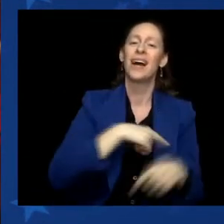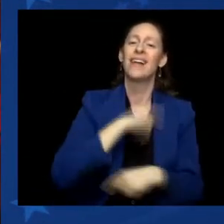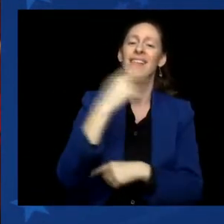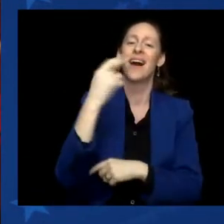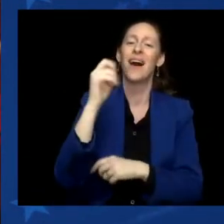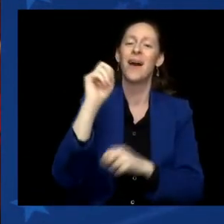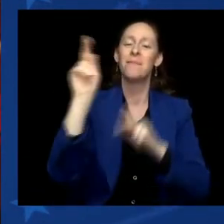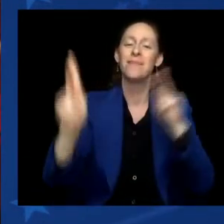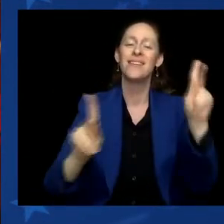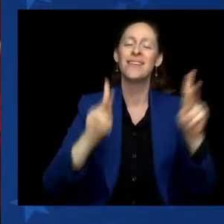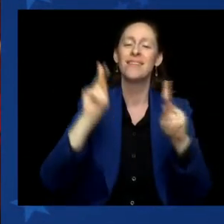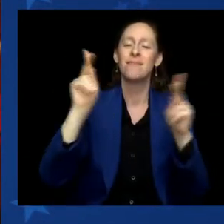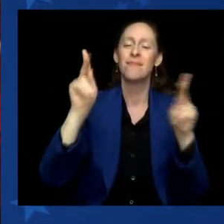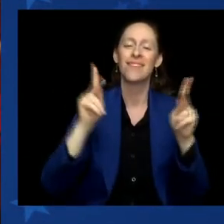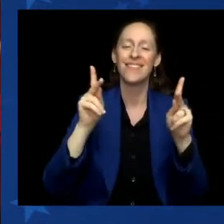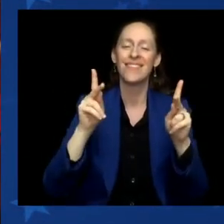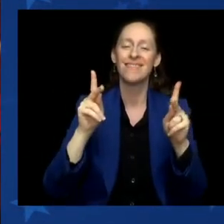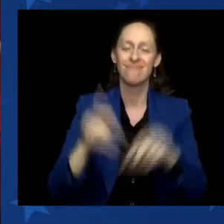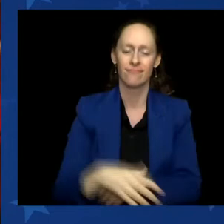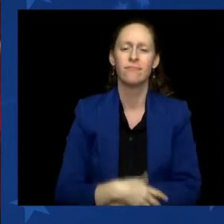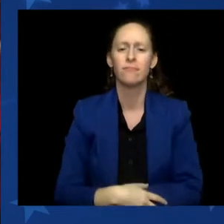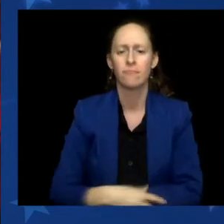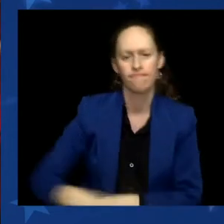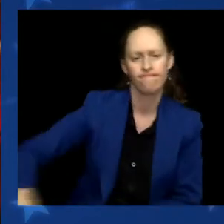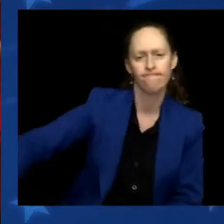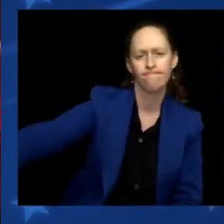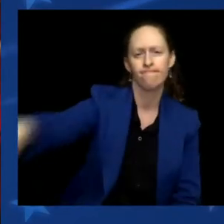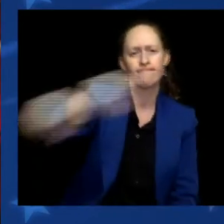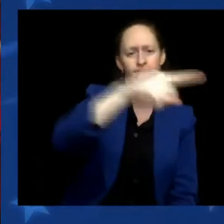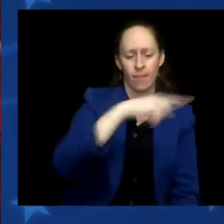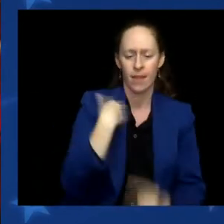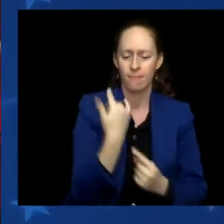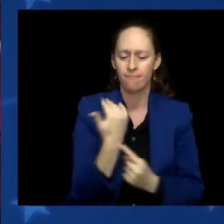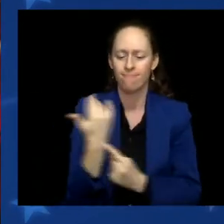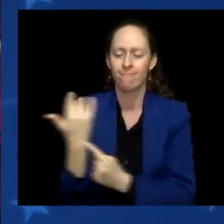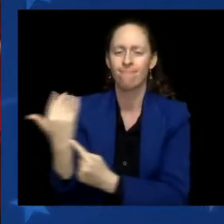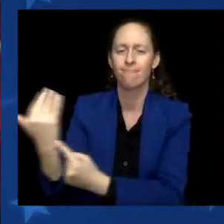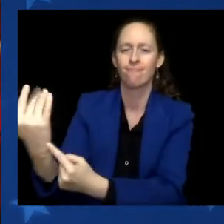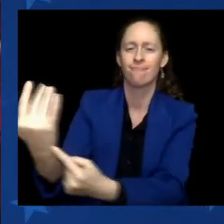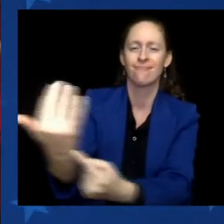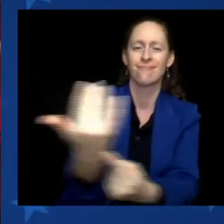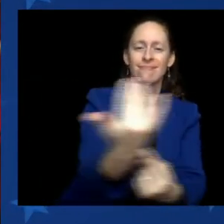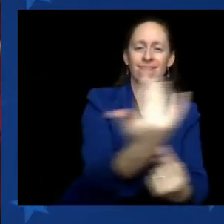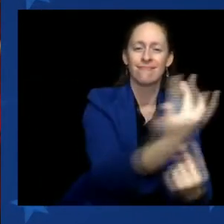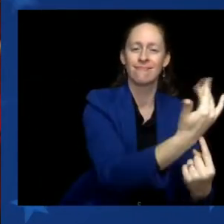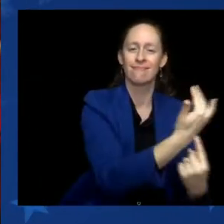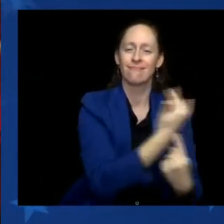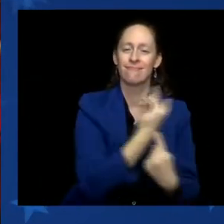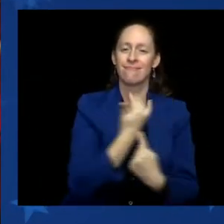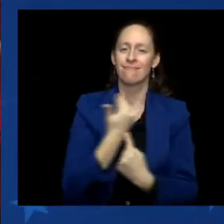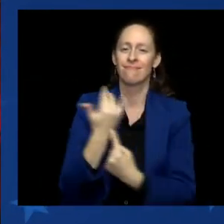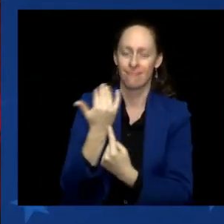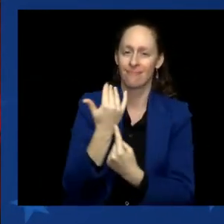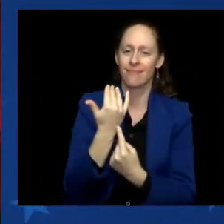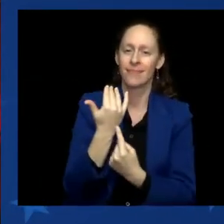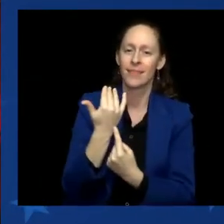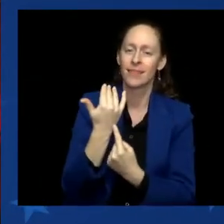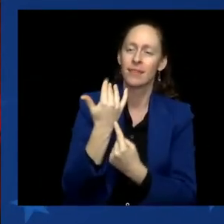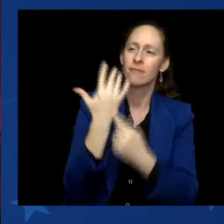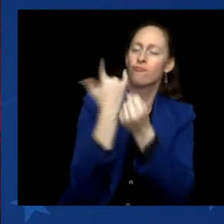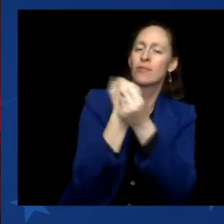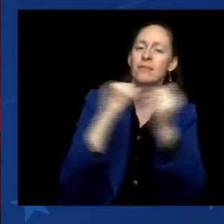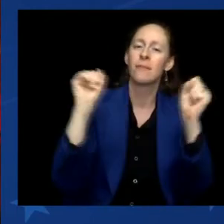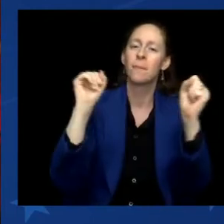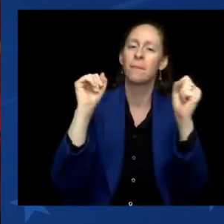was lit here at Independence Hall, a flame that lit our way through